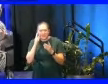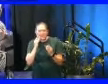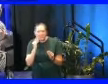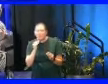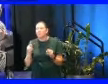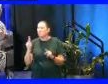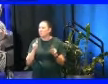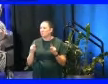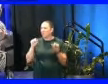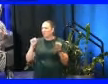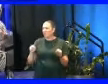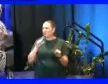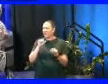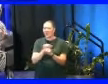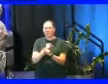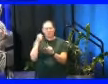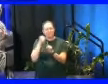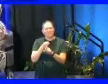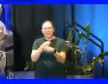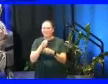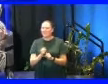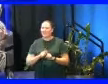actually make a difference. It works.